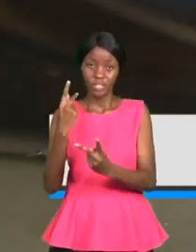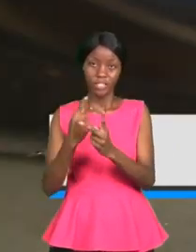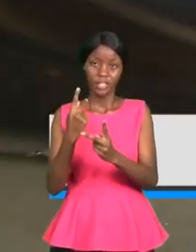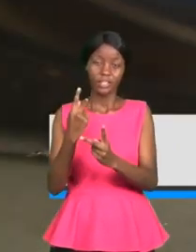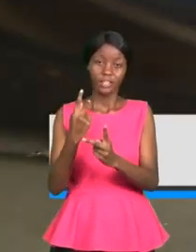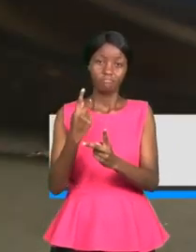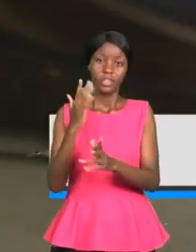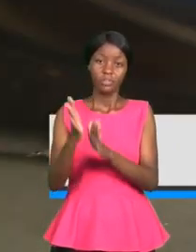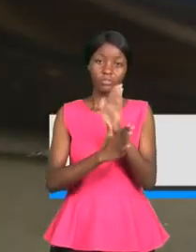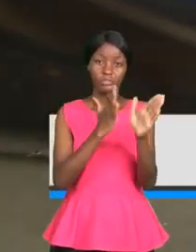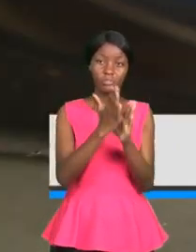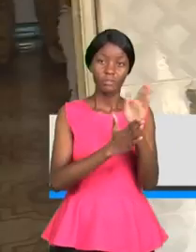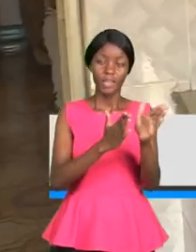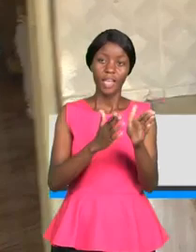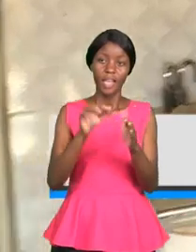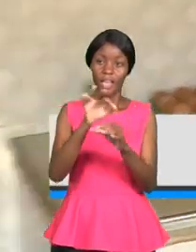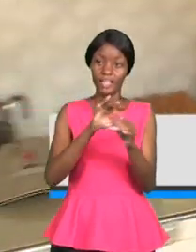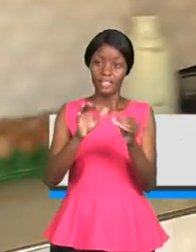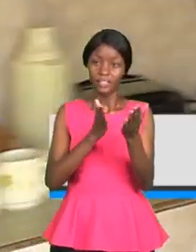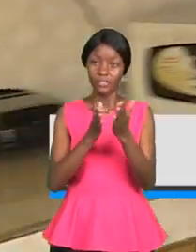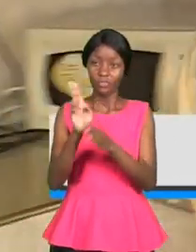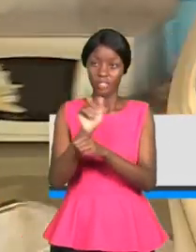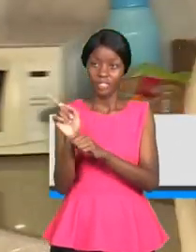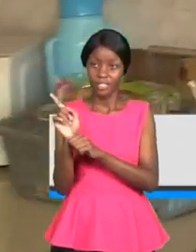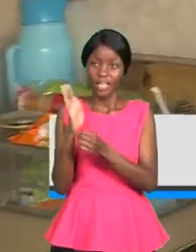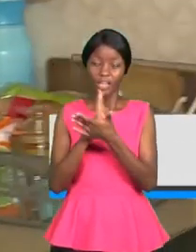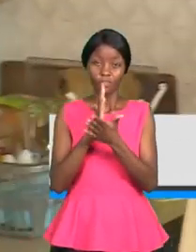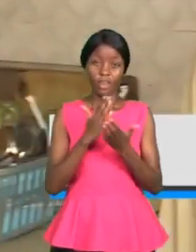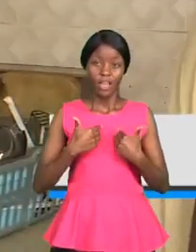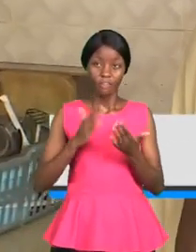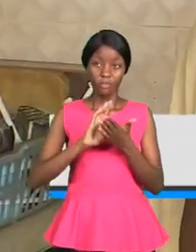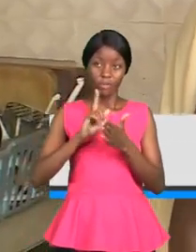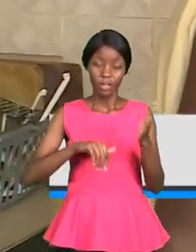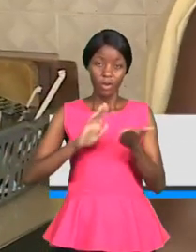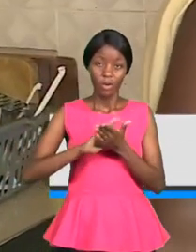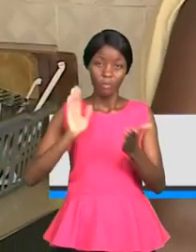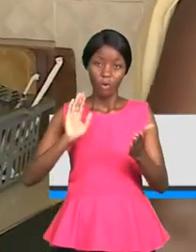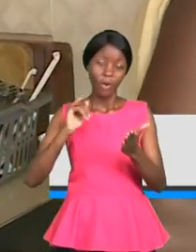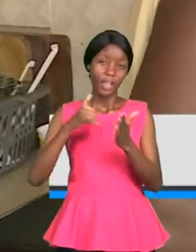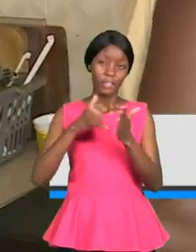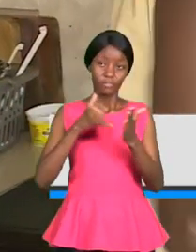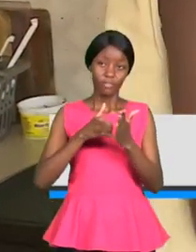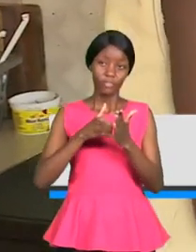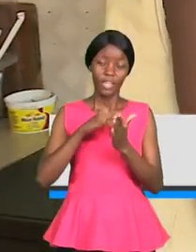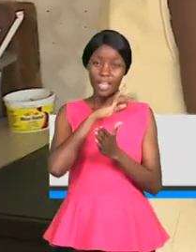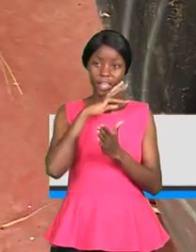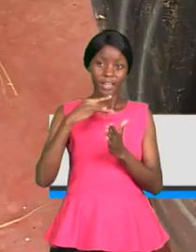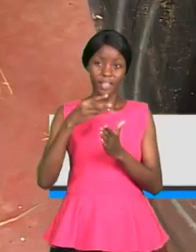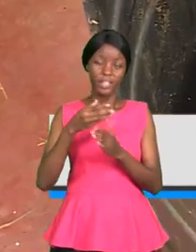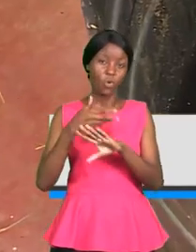tea using his biogas. Considering the ever-swelling amount of diverse types of organic waste materials in